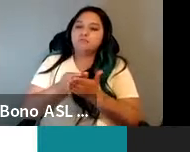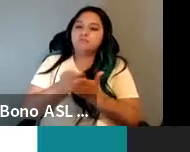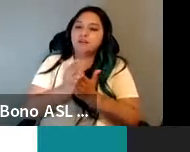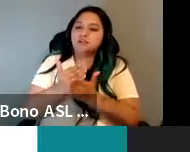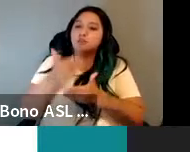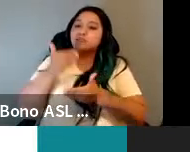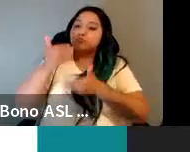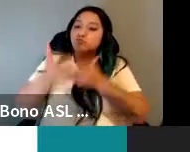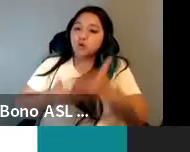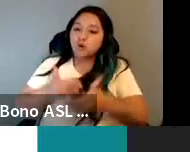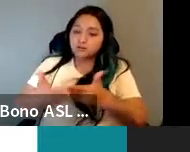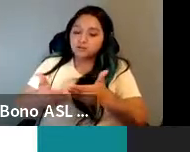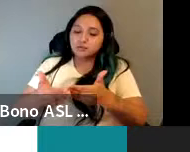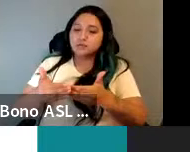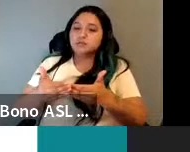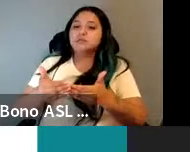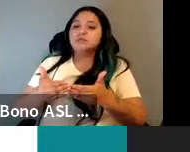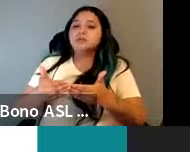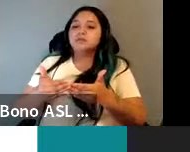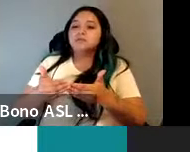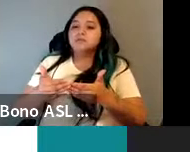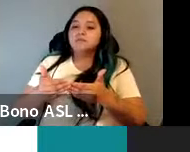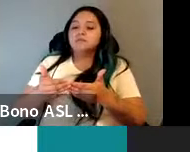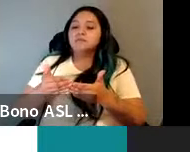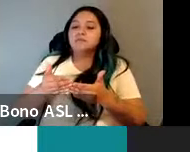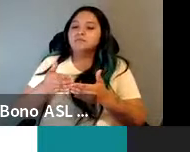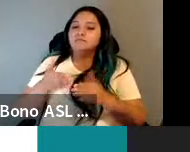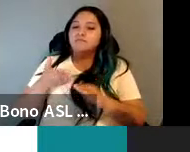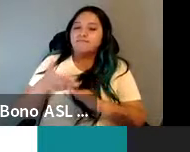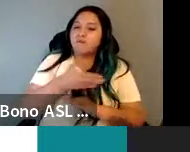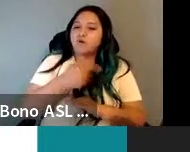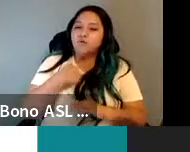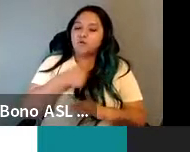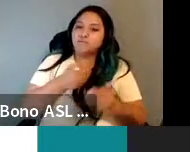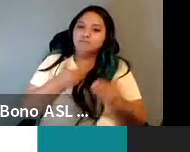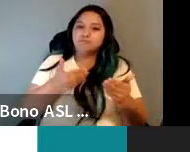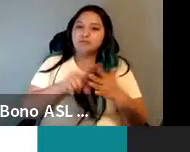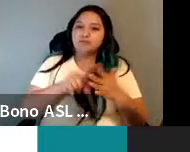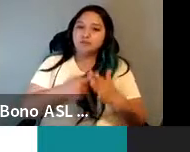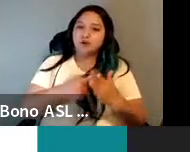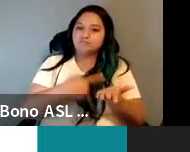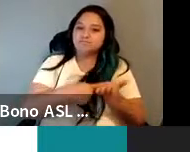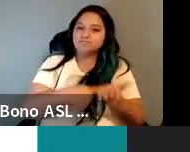actually start and dive into the conversation.